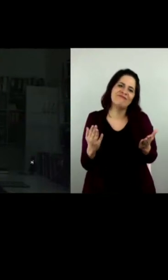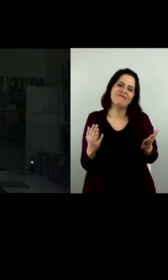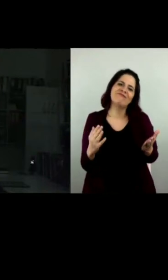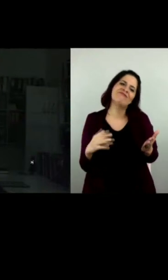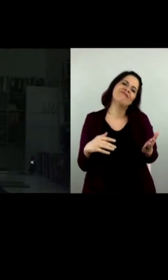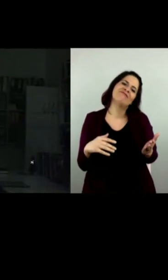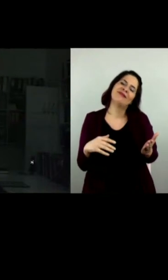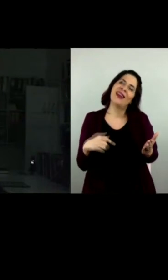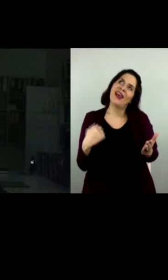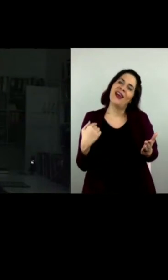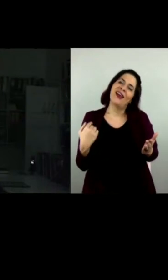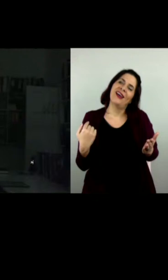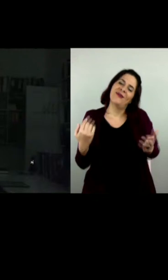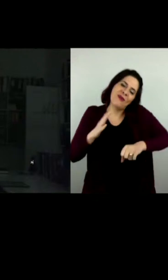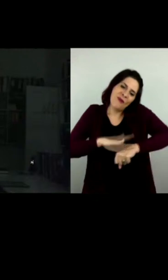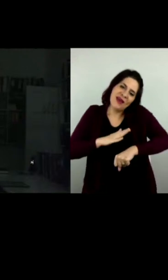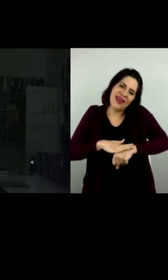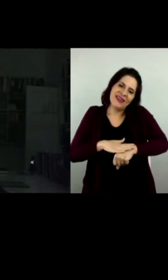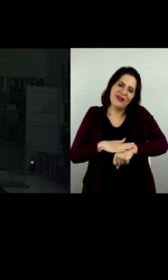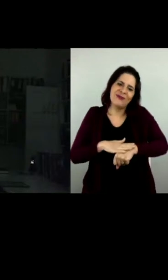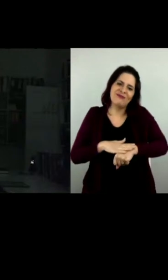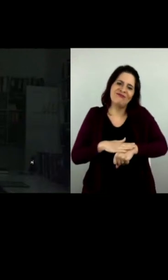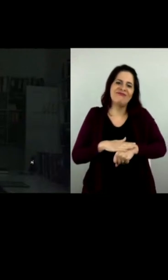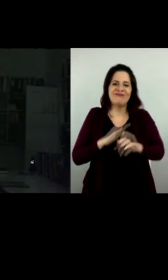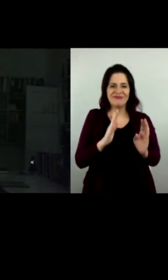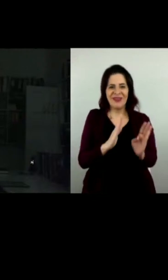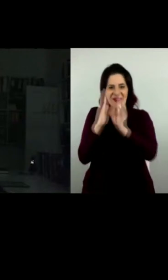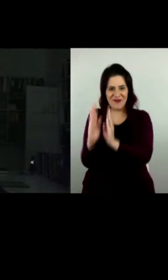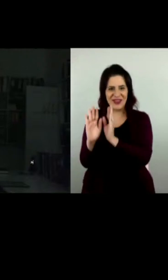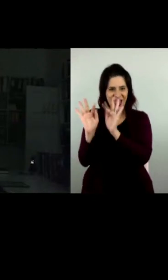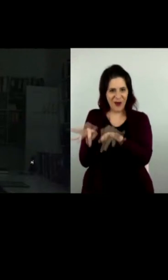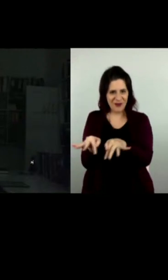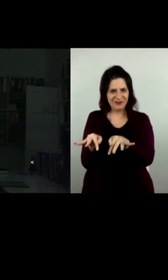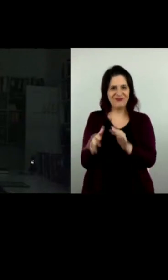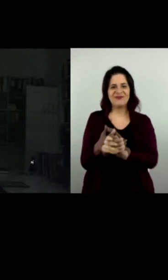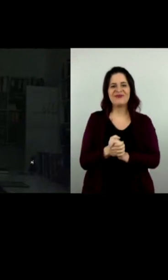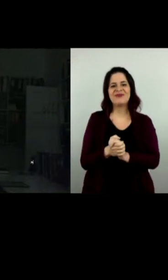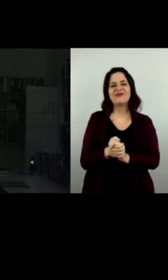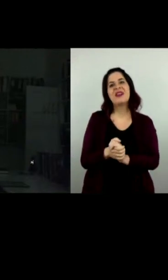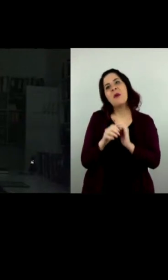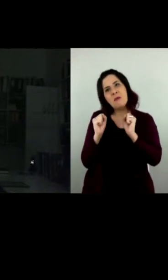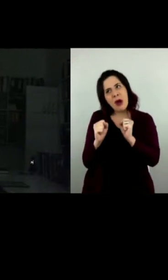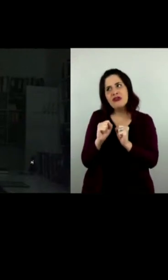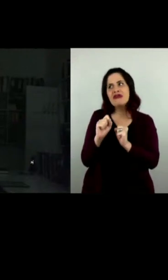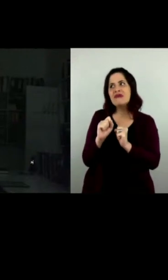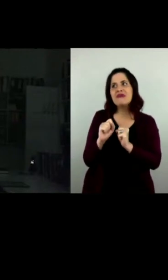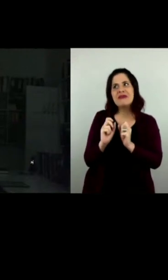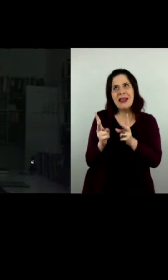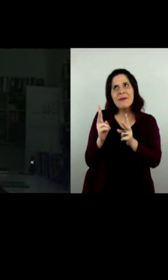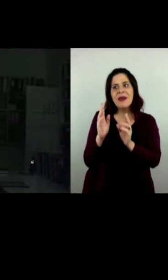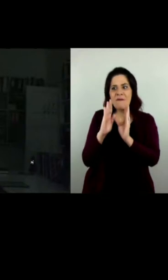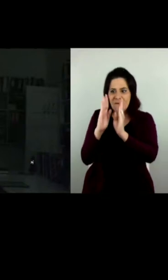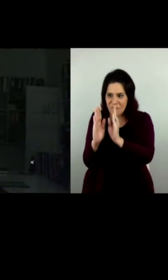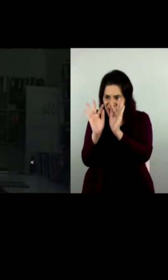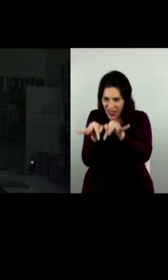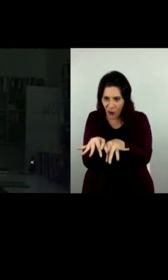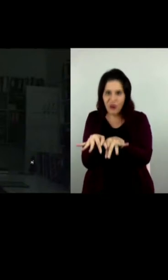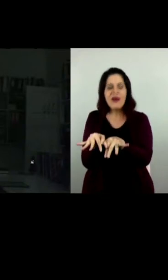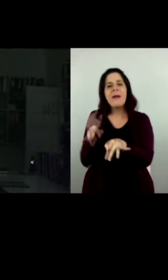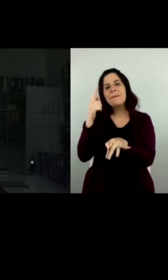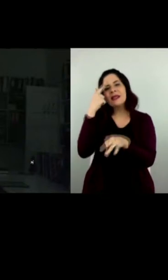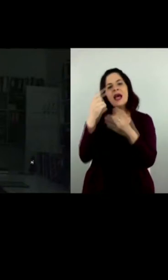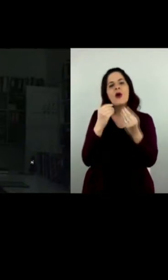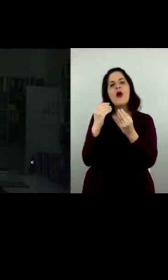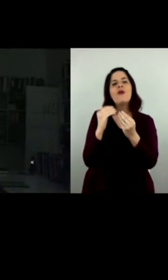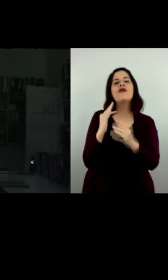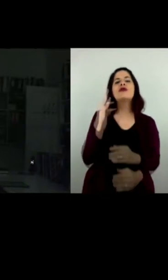And epilogue normally tell us about the future. And if it seems you are,